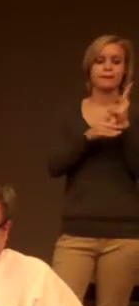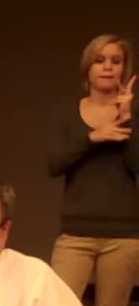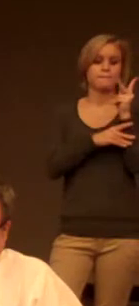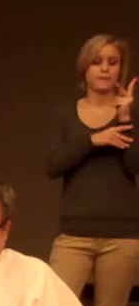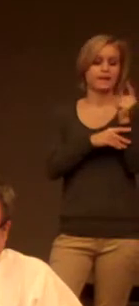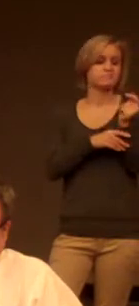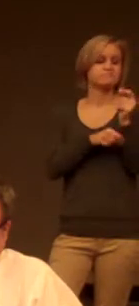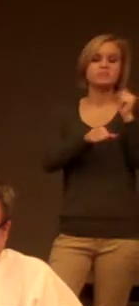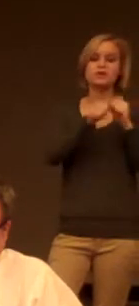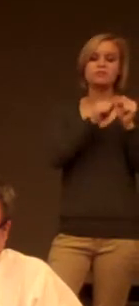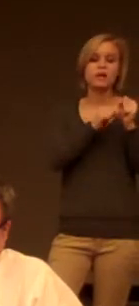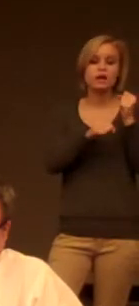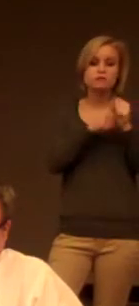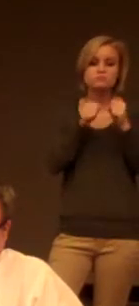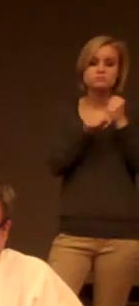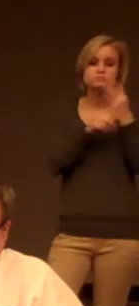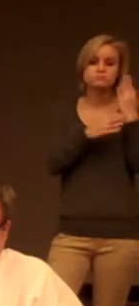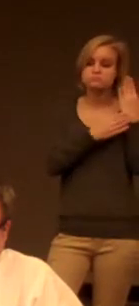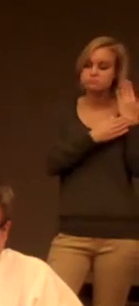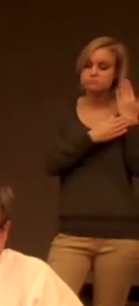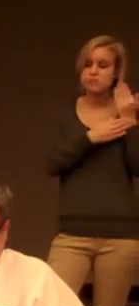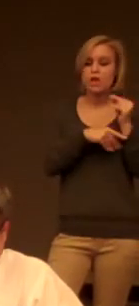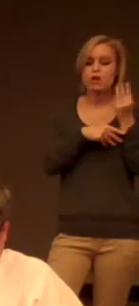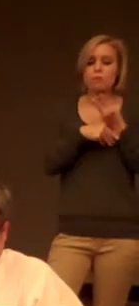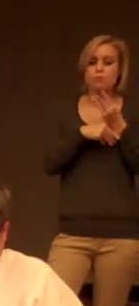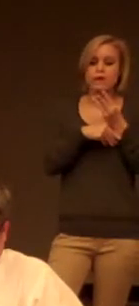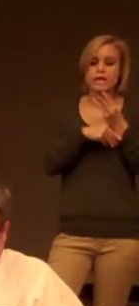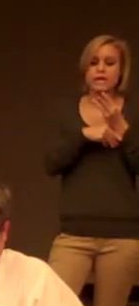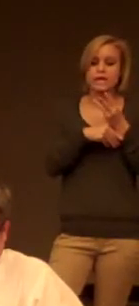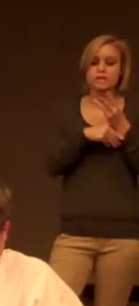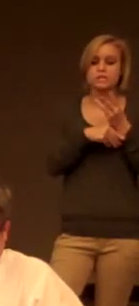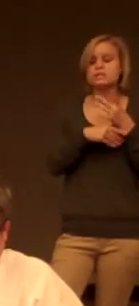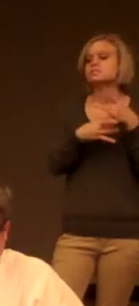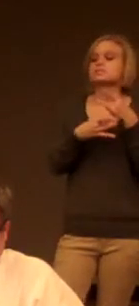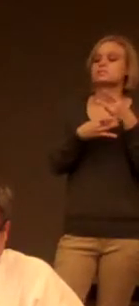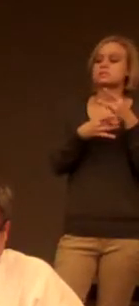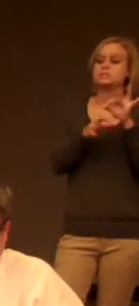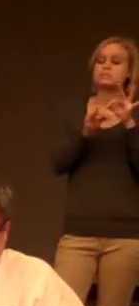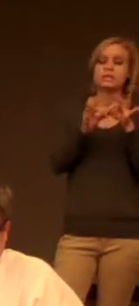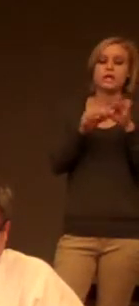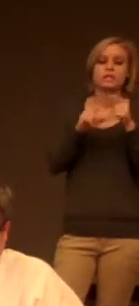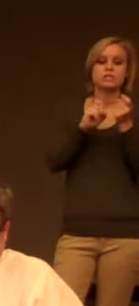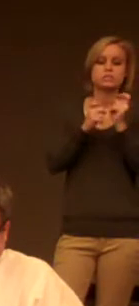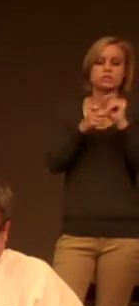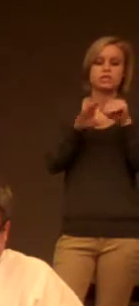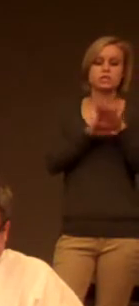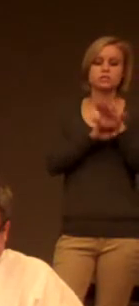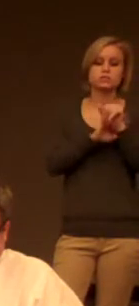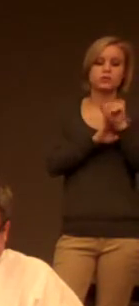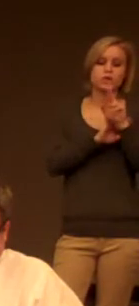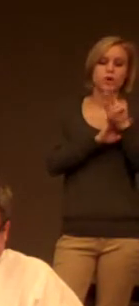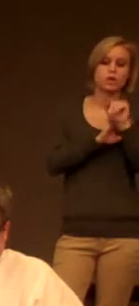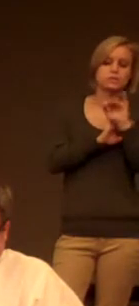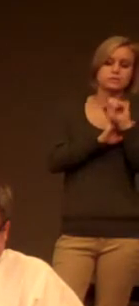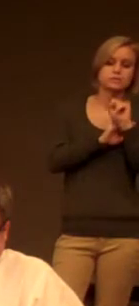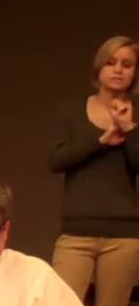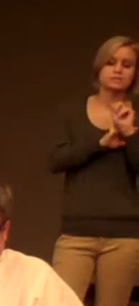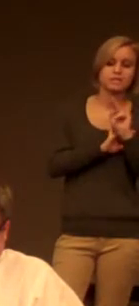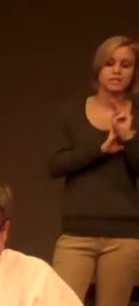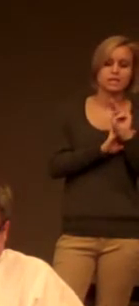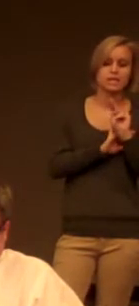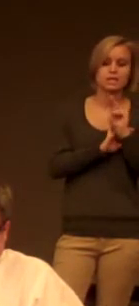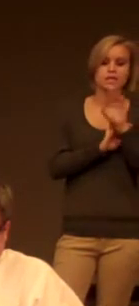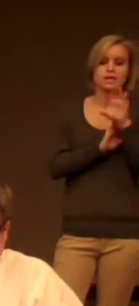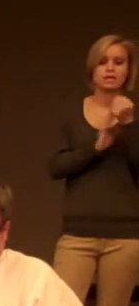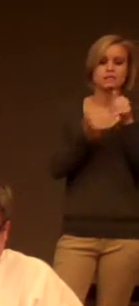back a few years, we decided we're going to turn this thing into an artisan center. Okay? Now,